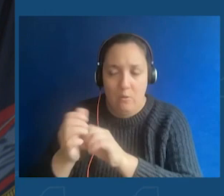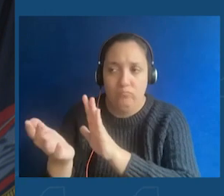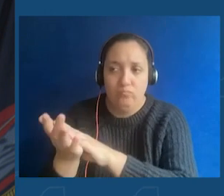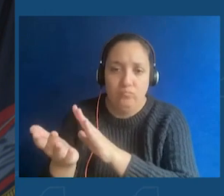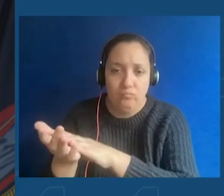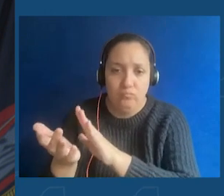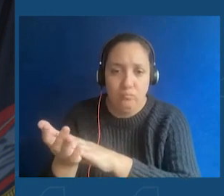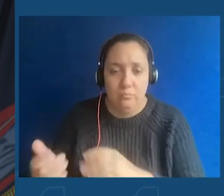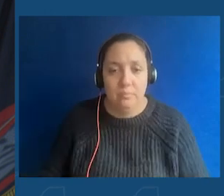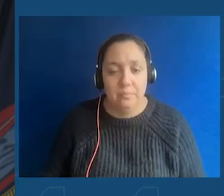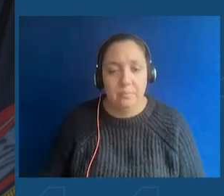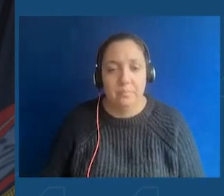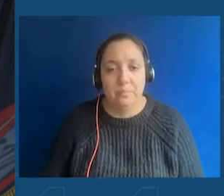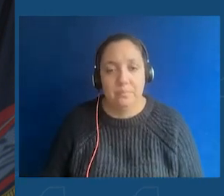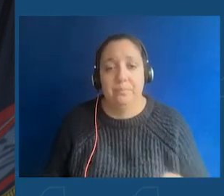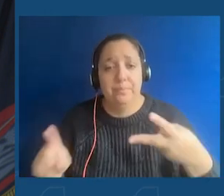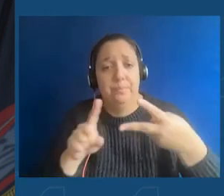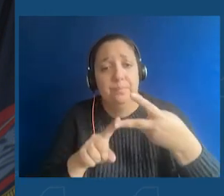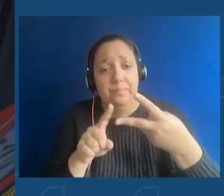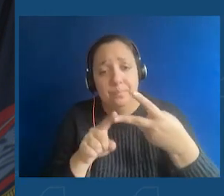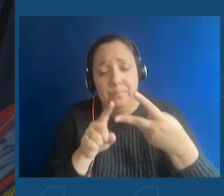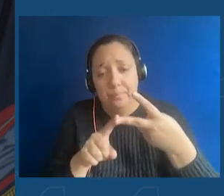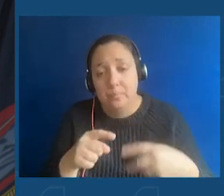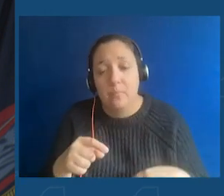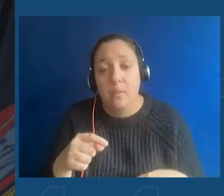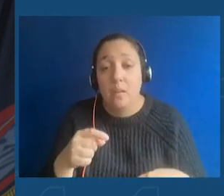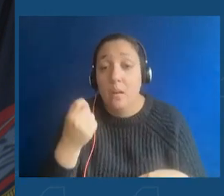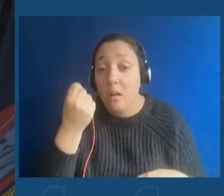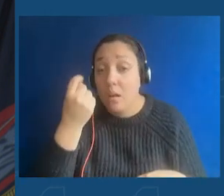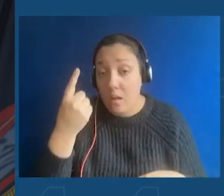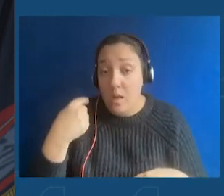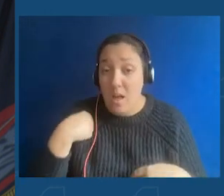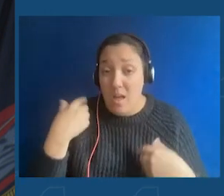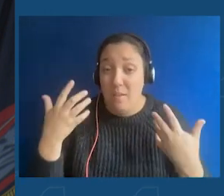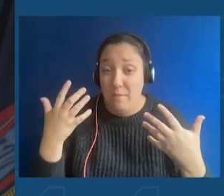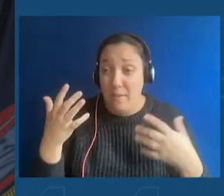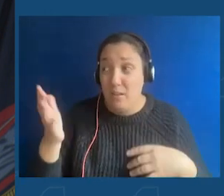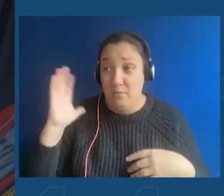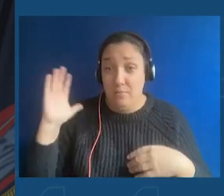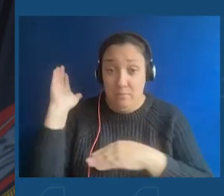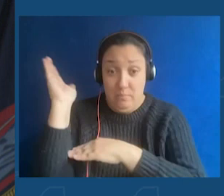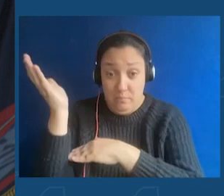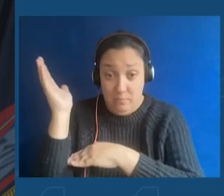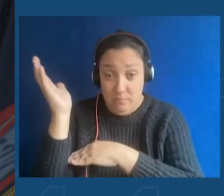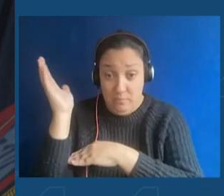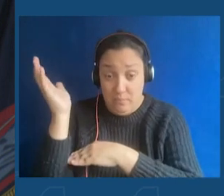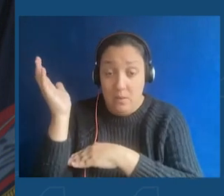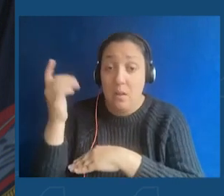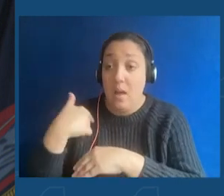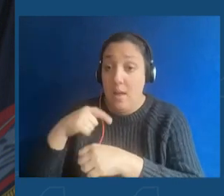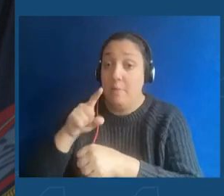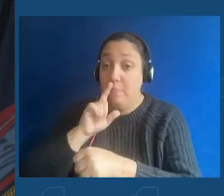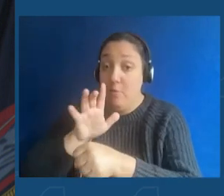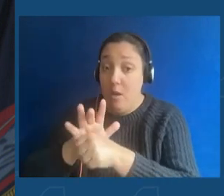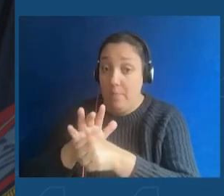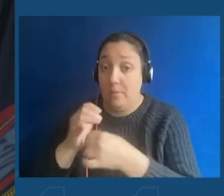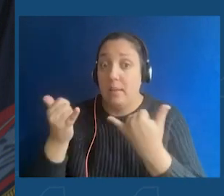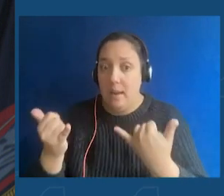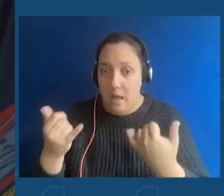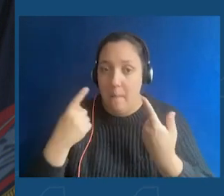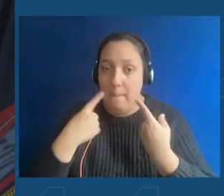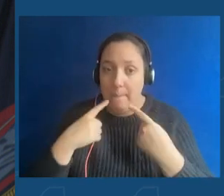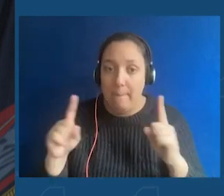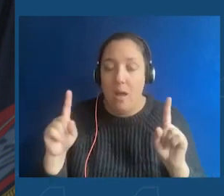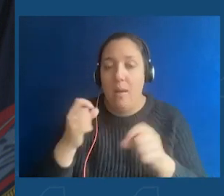And second, I'm proud that we're fulfilling a promise that I made in my State of the State address earlier this year, passing legislation so pharmacists